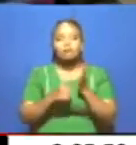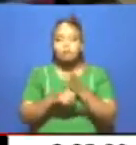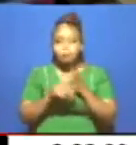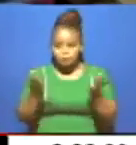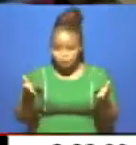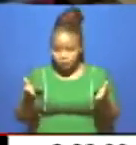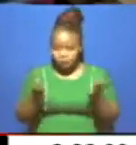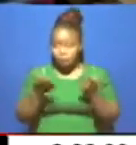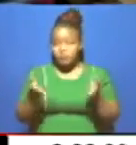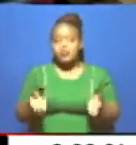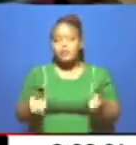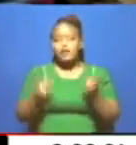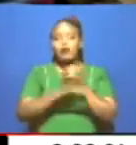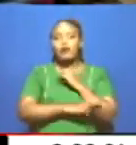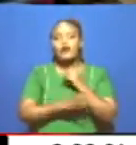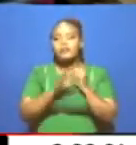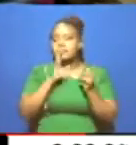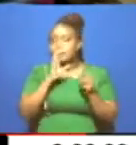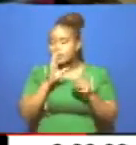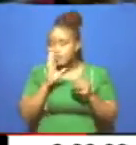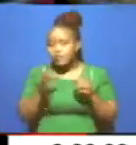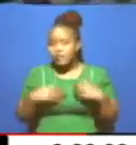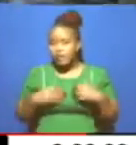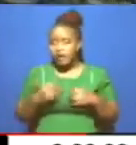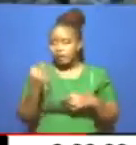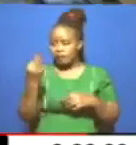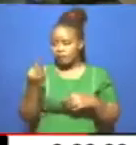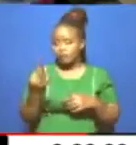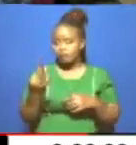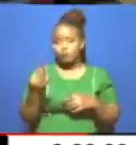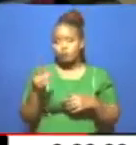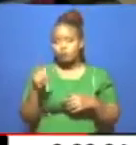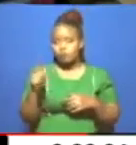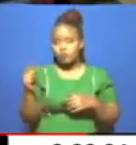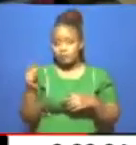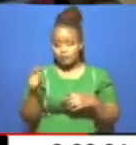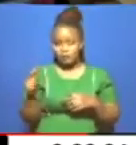8.3 trillion shillings. For Prime Edition, I'm Gladys Mungai.